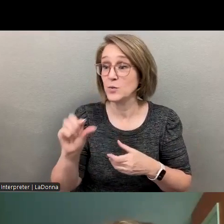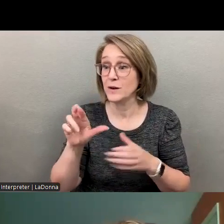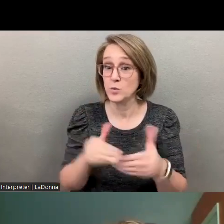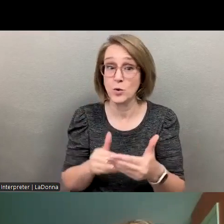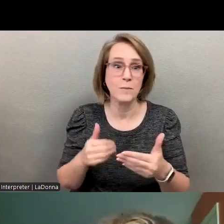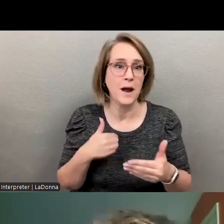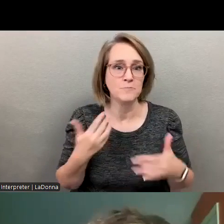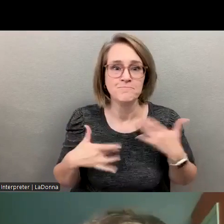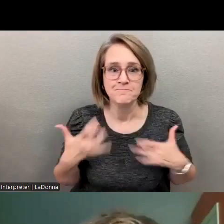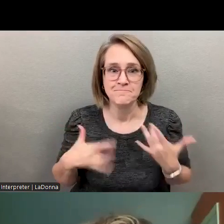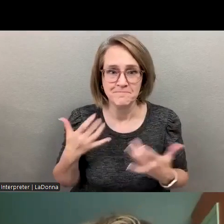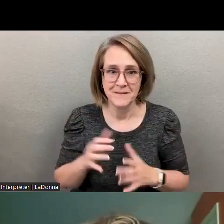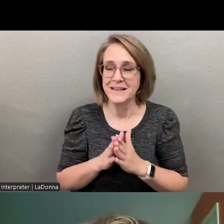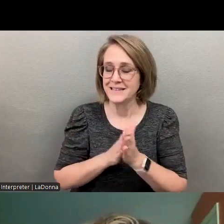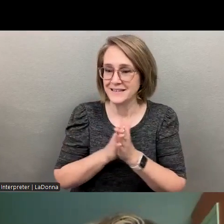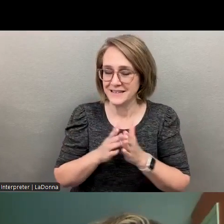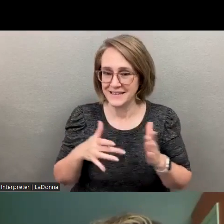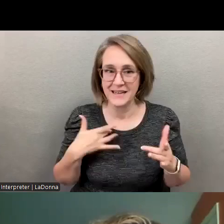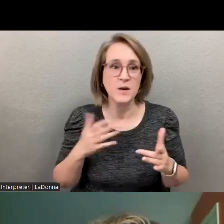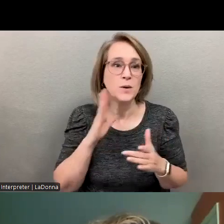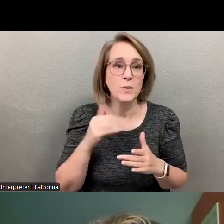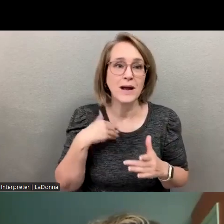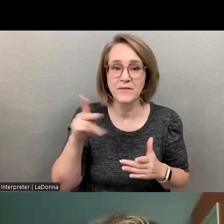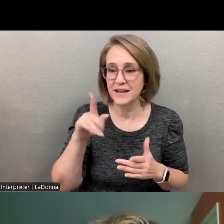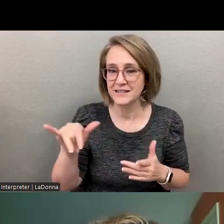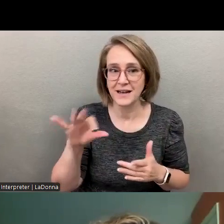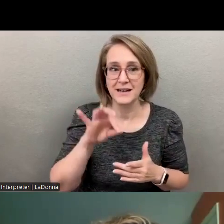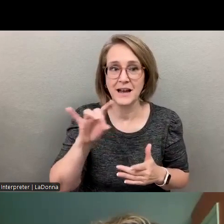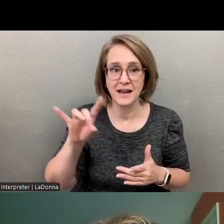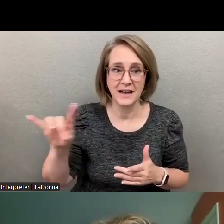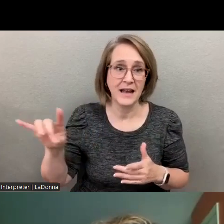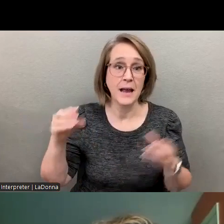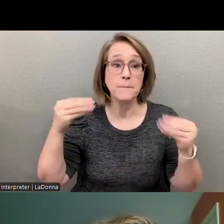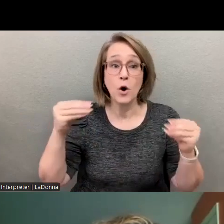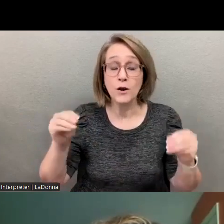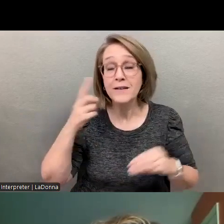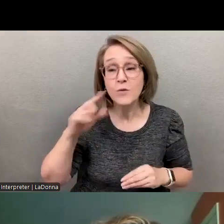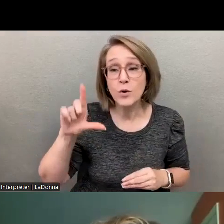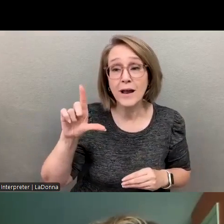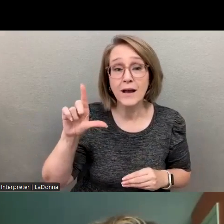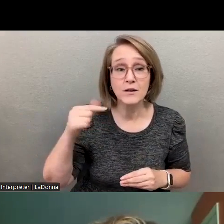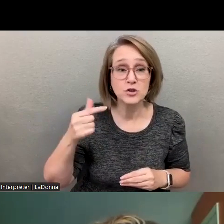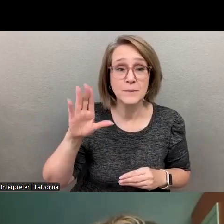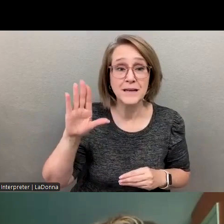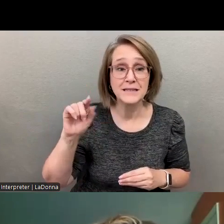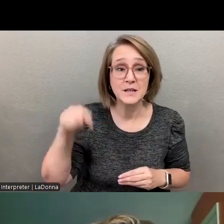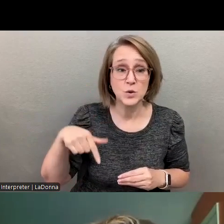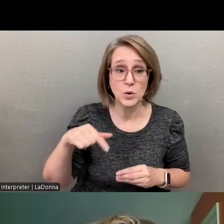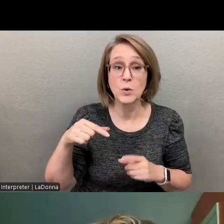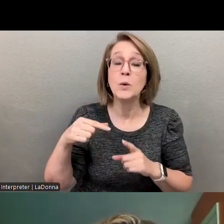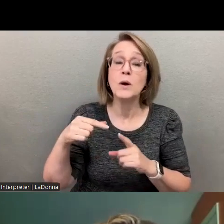just so excited. We have the Kentucky 988 Marketing for LGBTQ+ and African Americans.